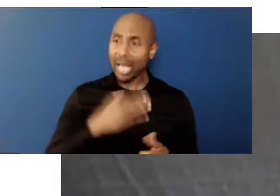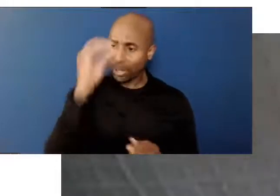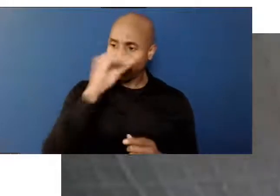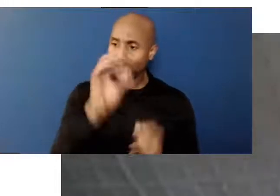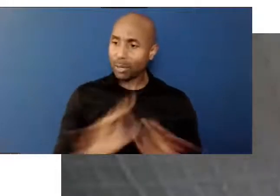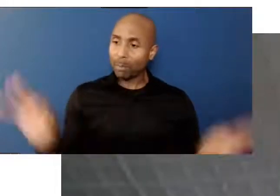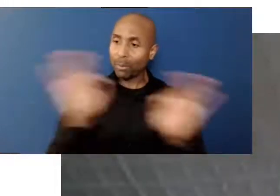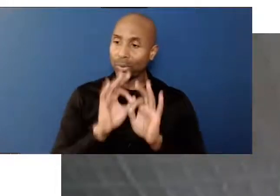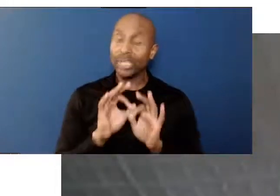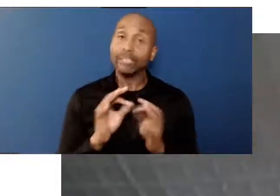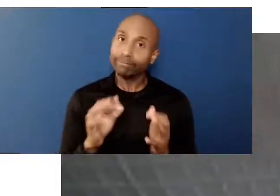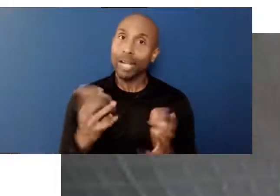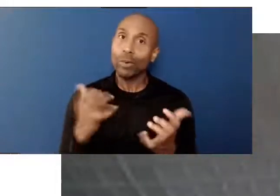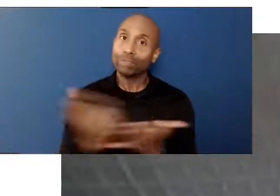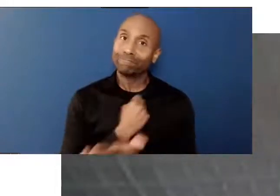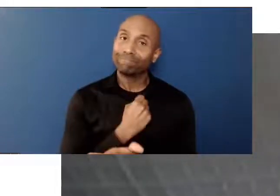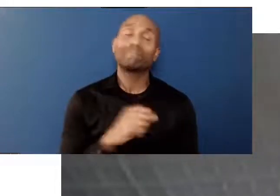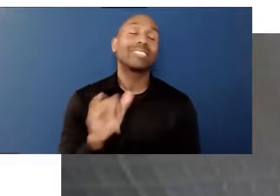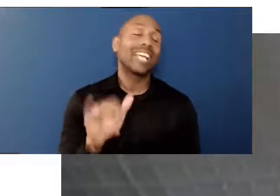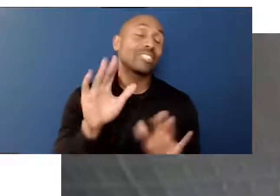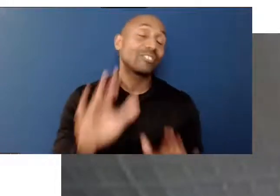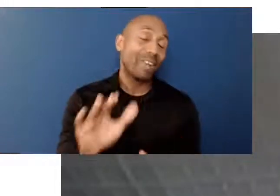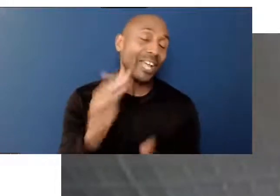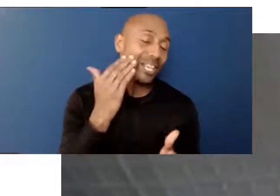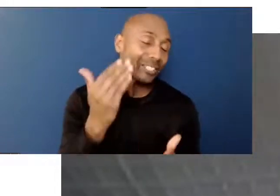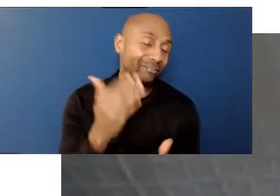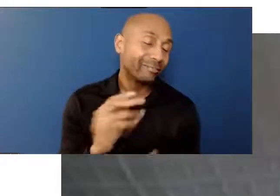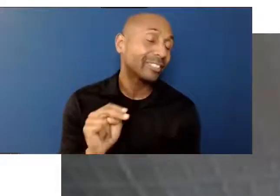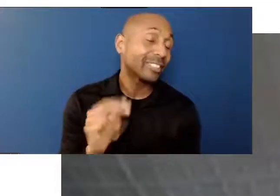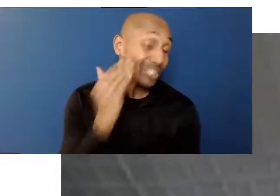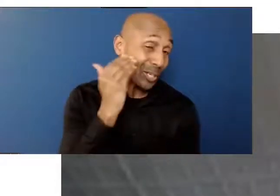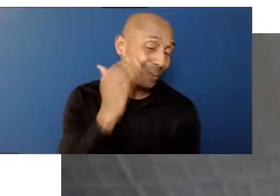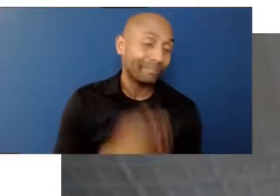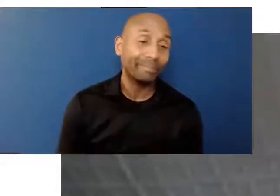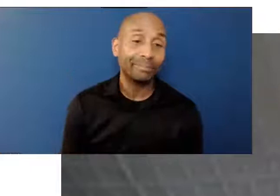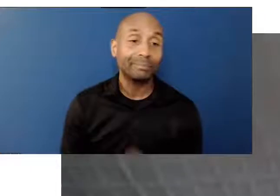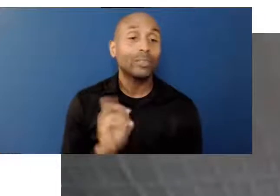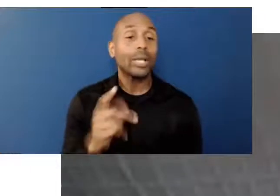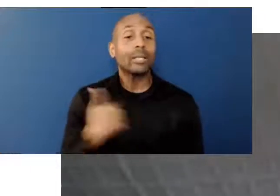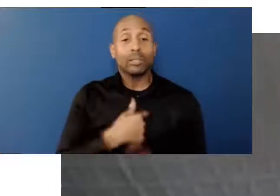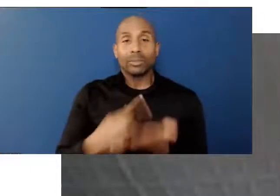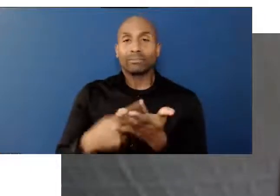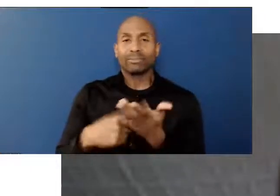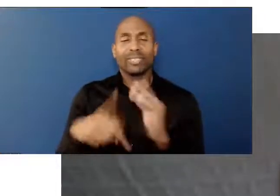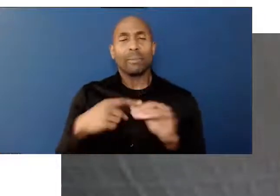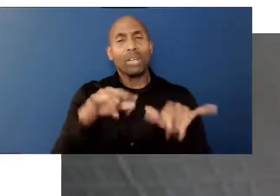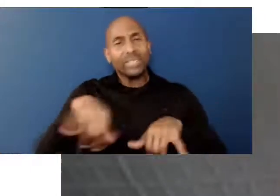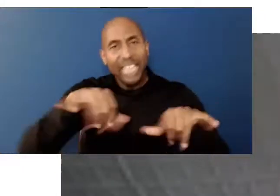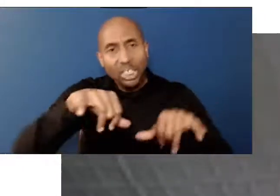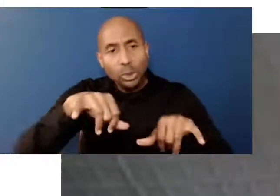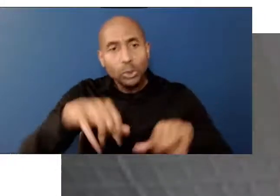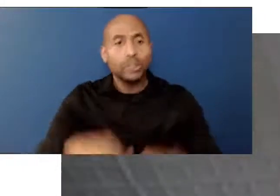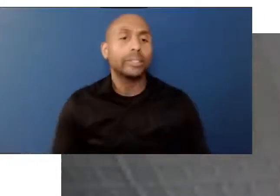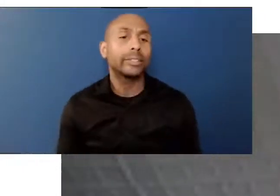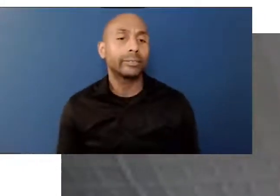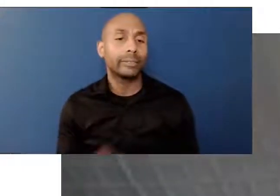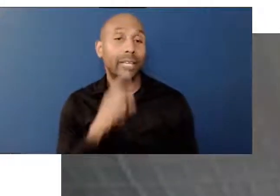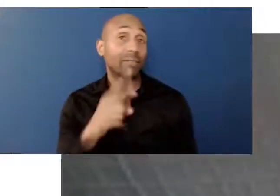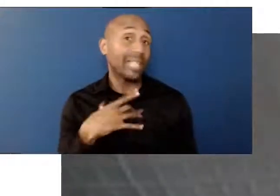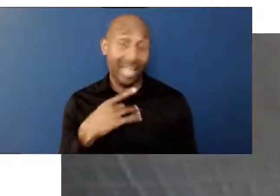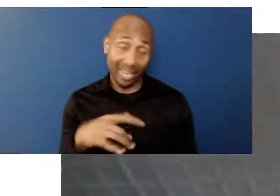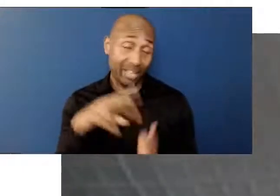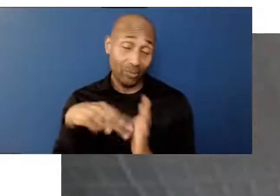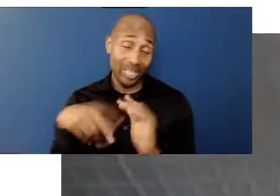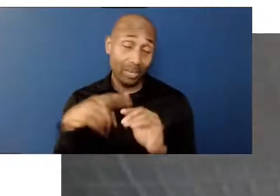So we've had a lot of chat about standards and we've been talking about them, and they happen to be some of my favorite things to read about. Just don't